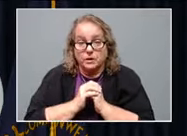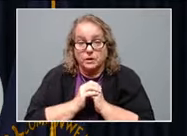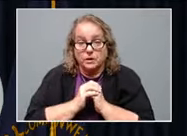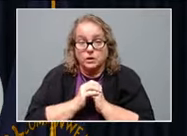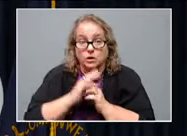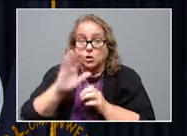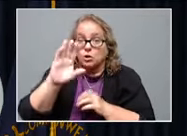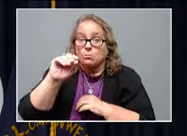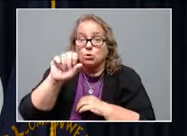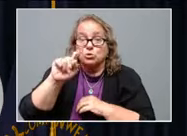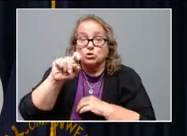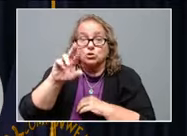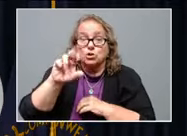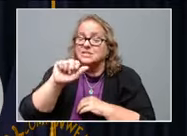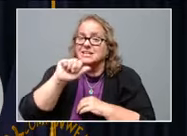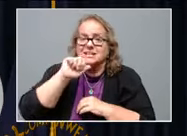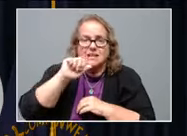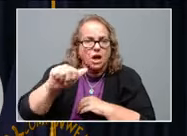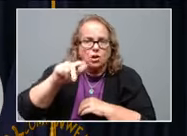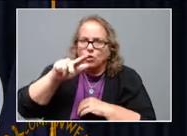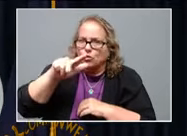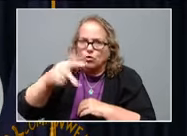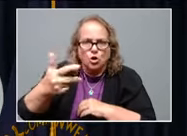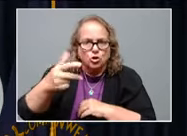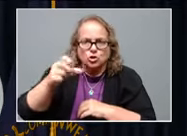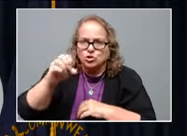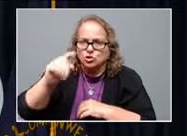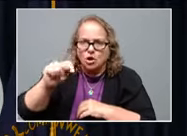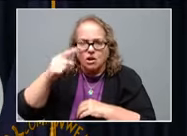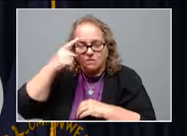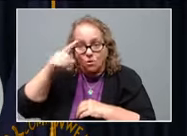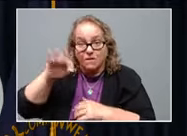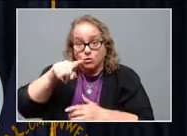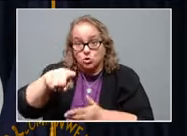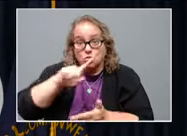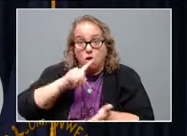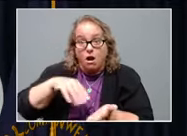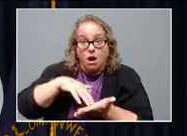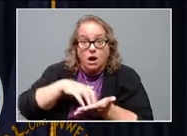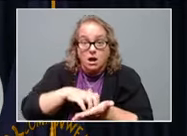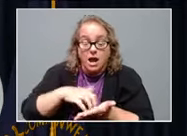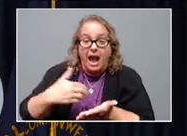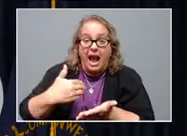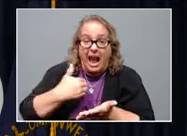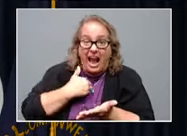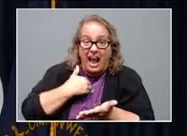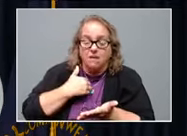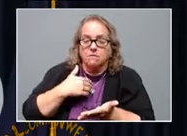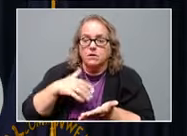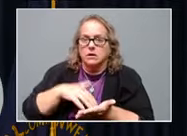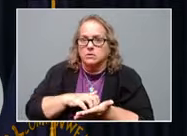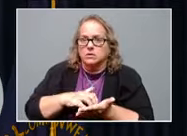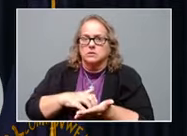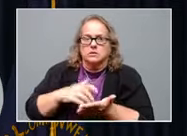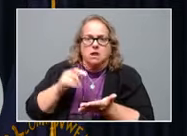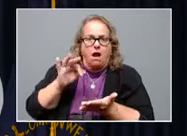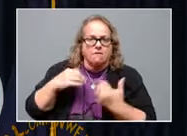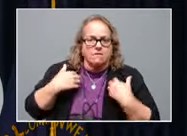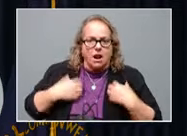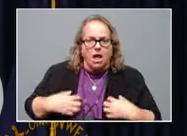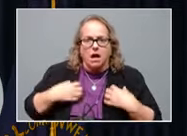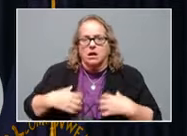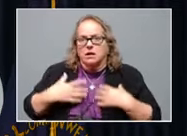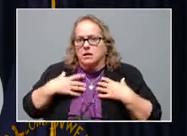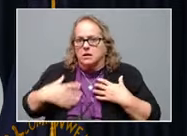for immunocompromised folks. If you are immunocompromised, fall into those categories, you've been able to get